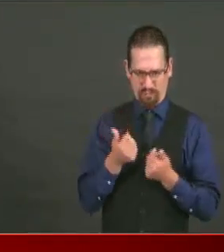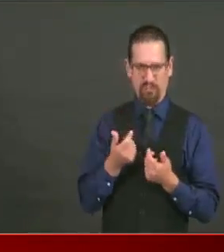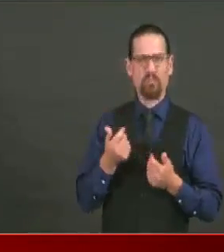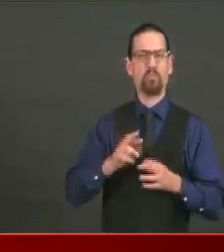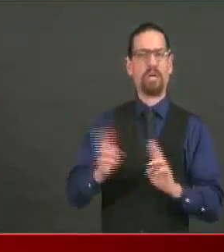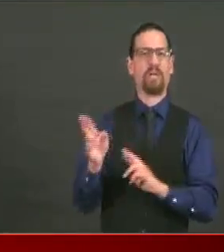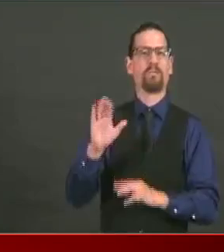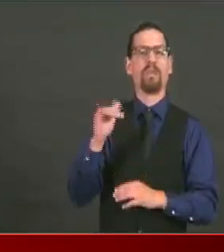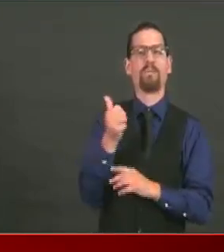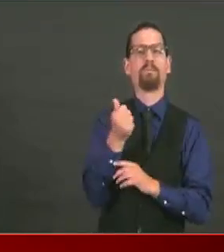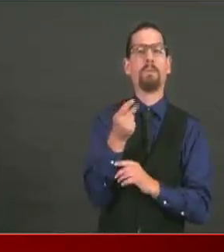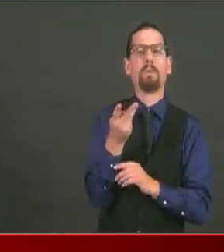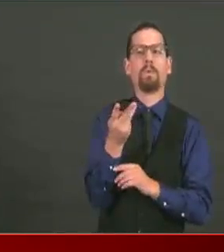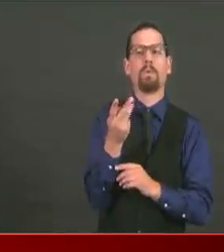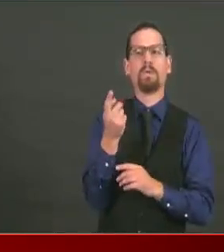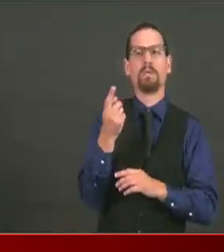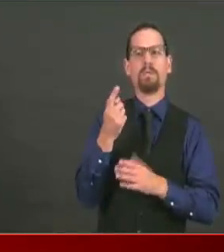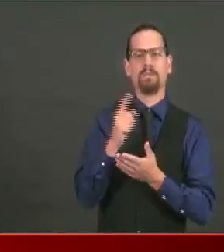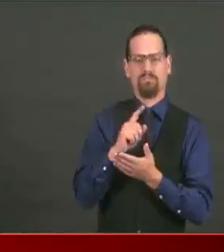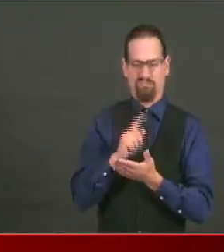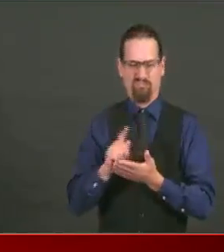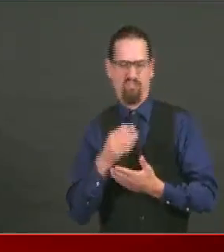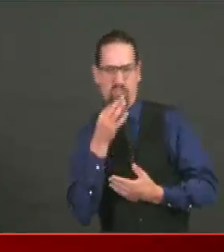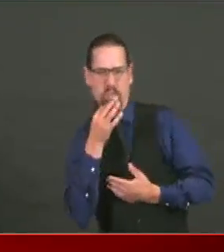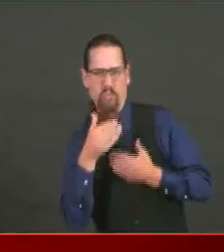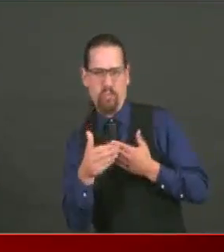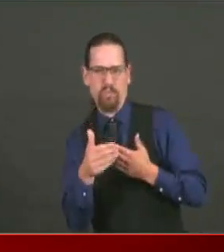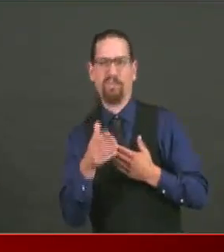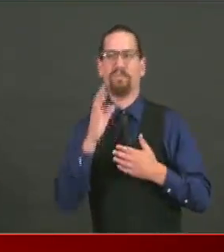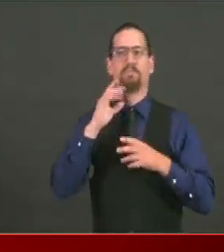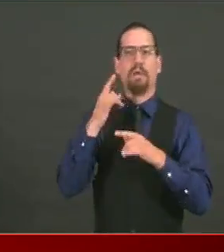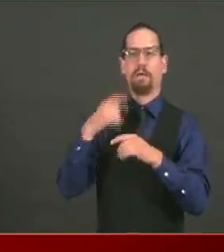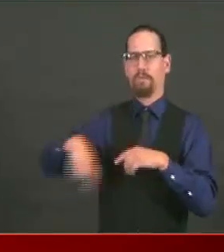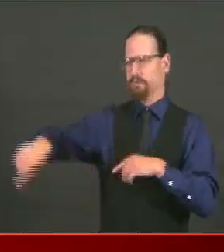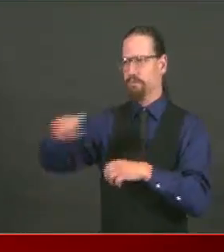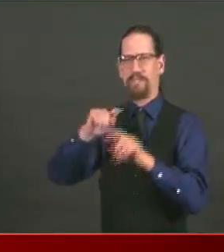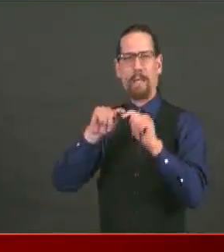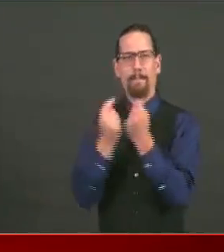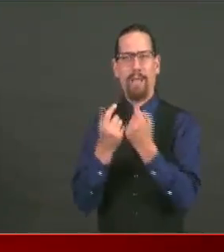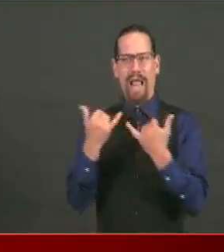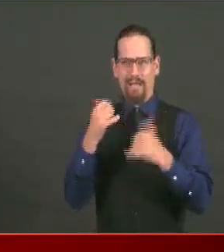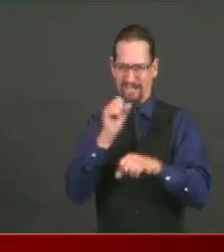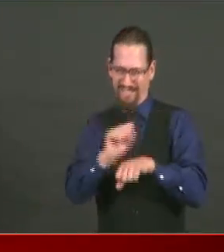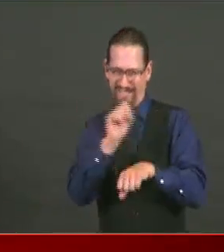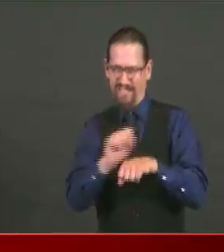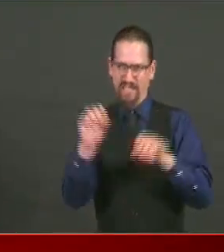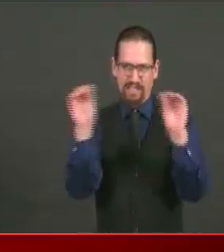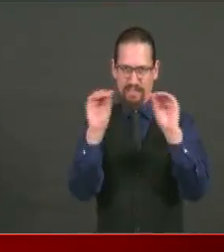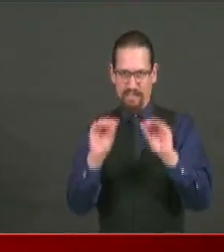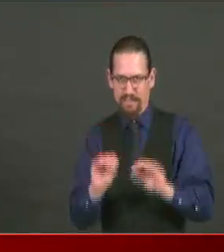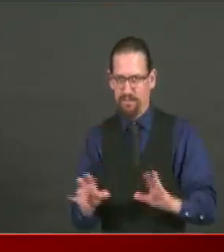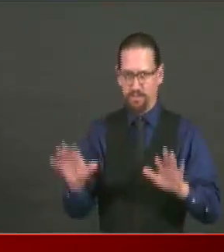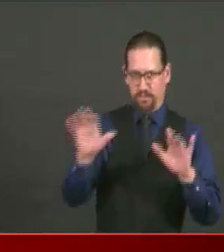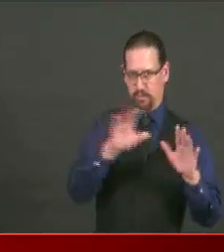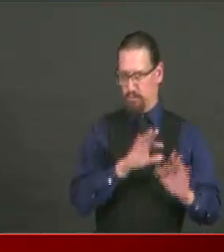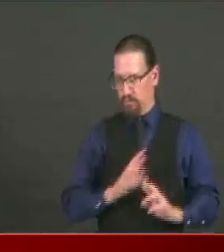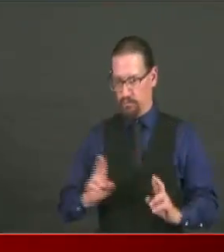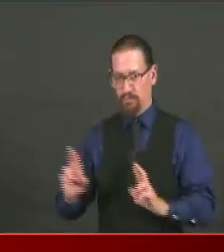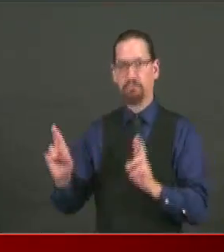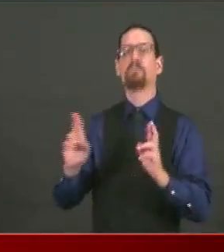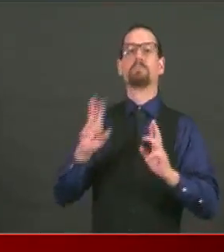The team's working as fast as possible to get it out as soon as possible. And the framework for this,